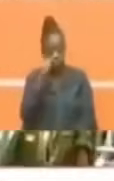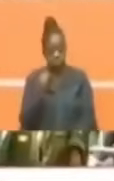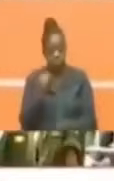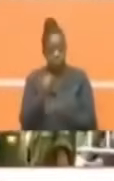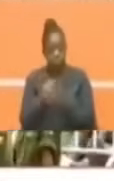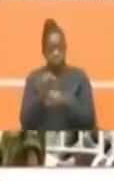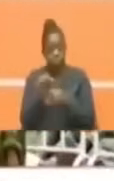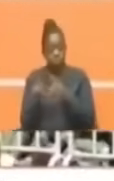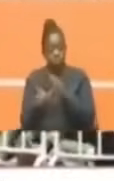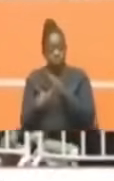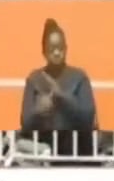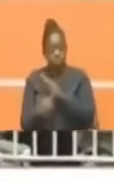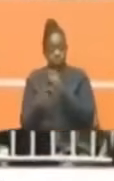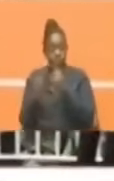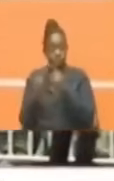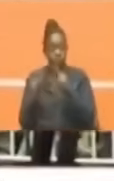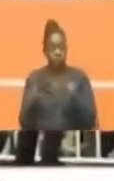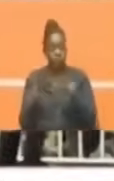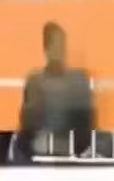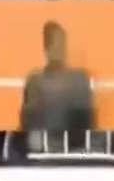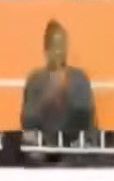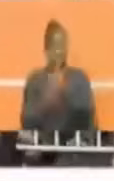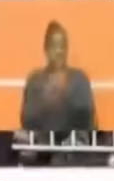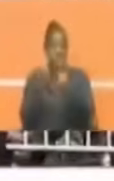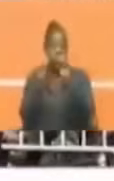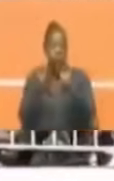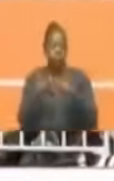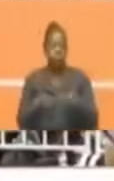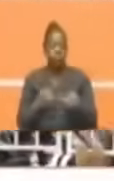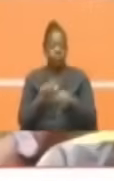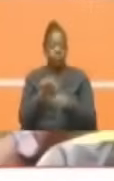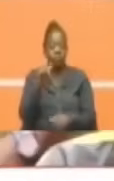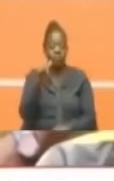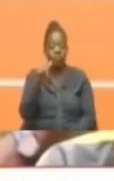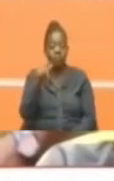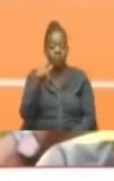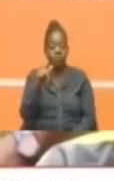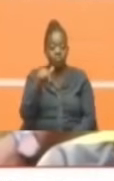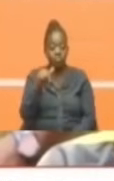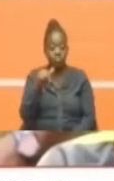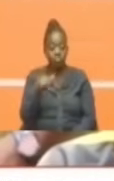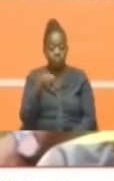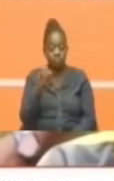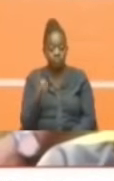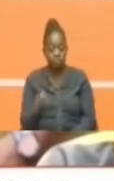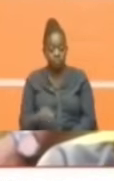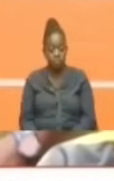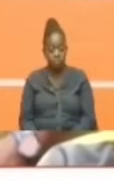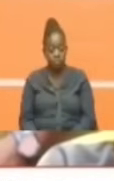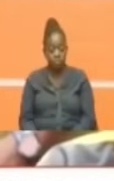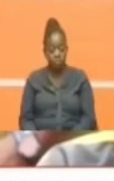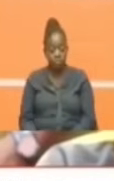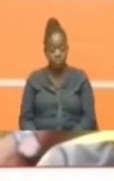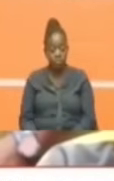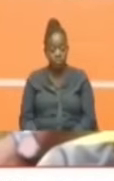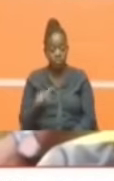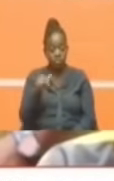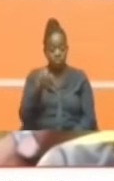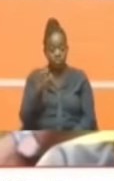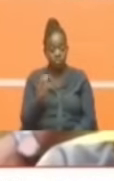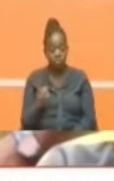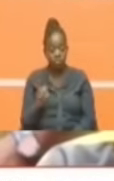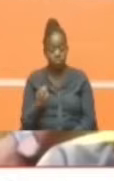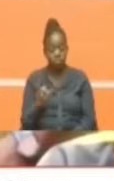kumusonga zinja ndelaba sumisa abasuwa monsamu beba sasula 70 are privately catered for. Your